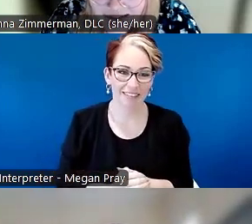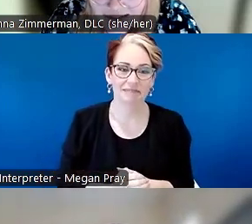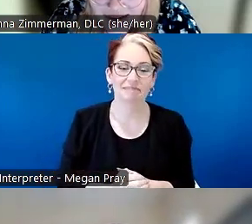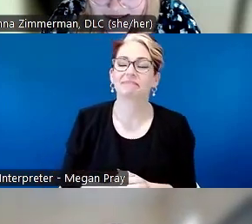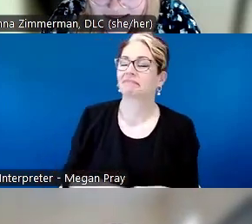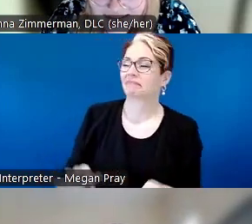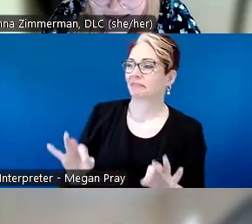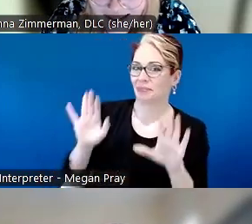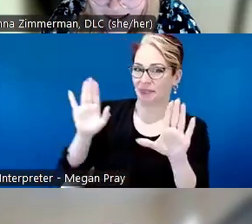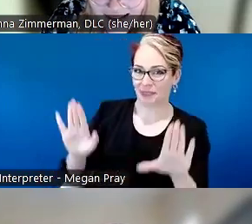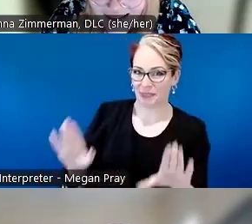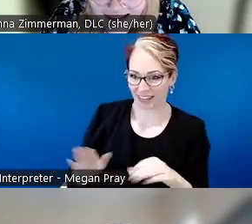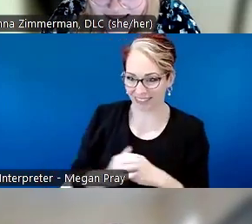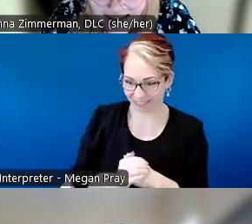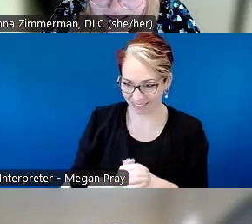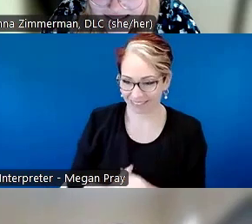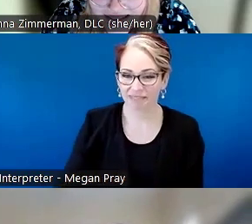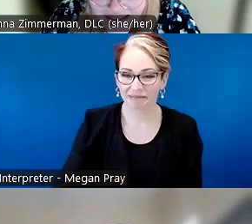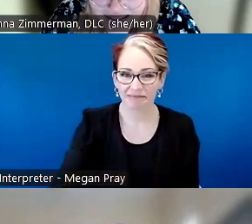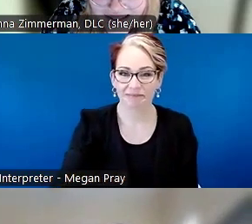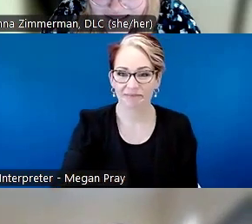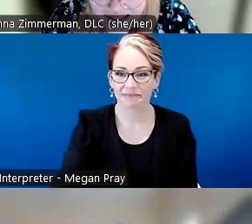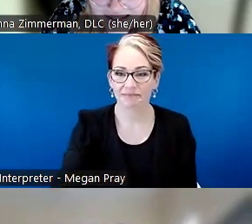see, I don't know how to,